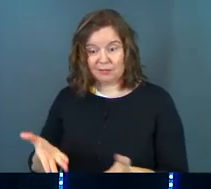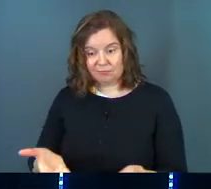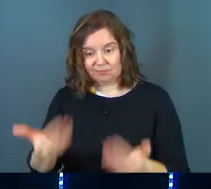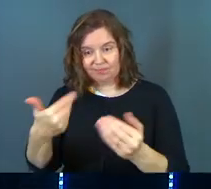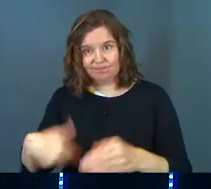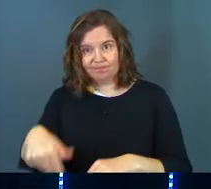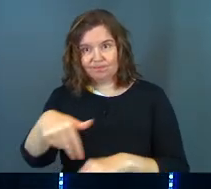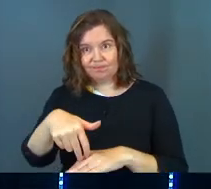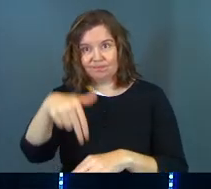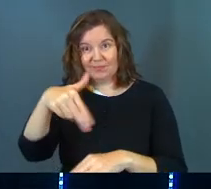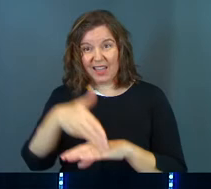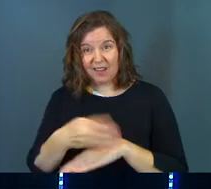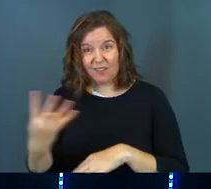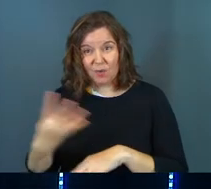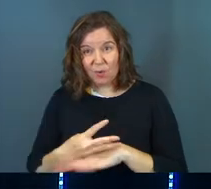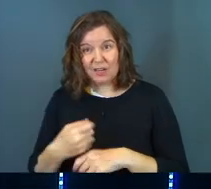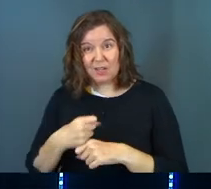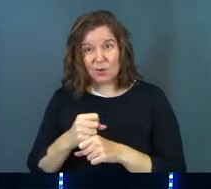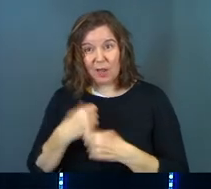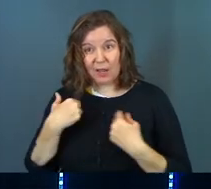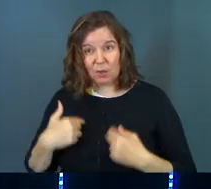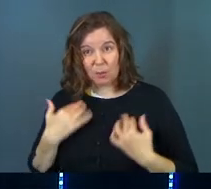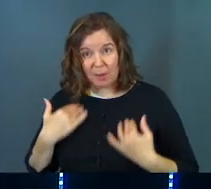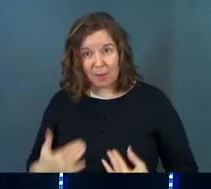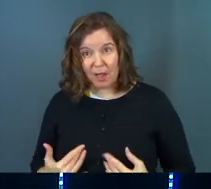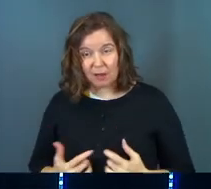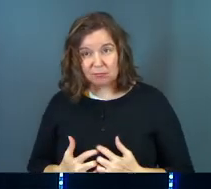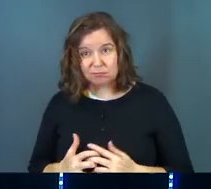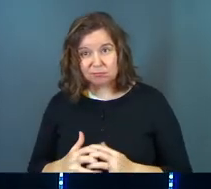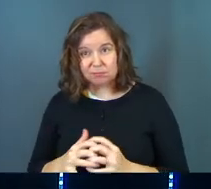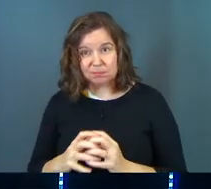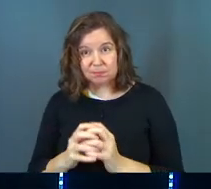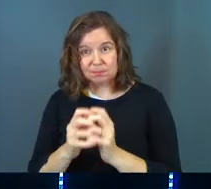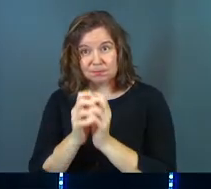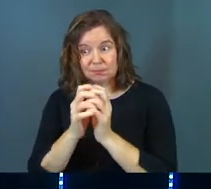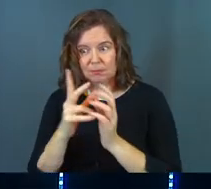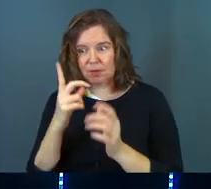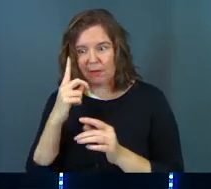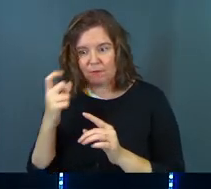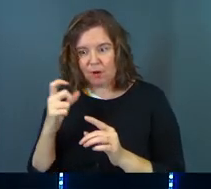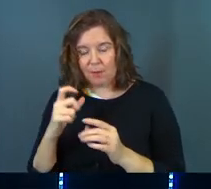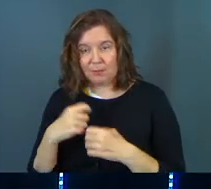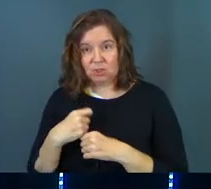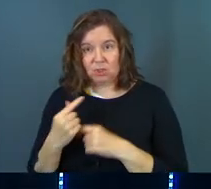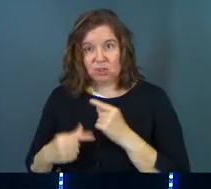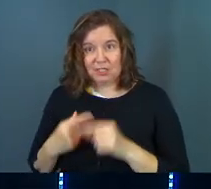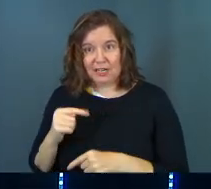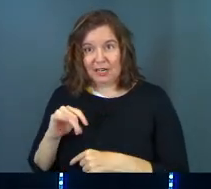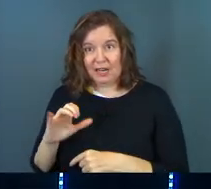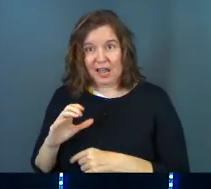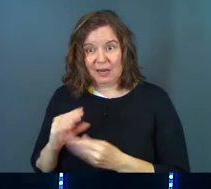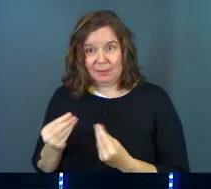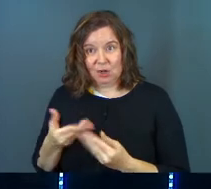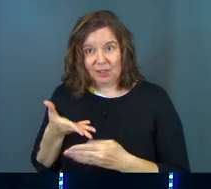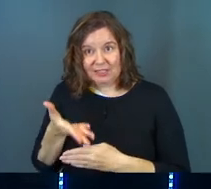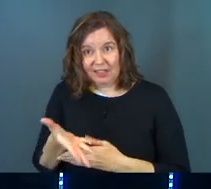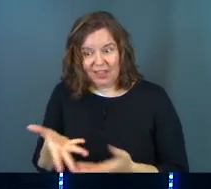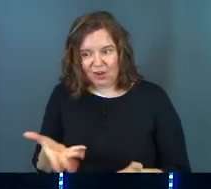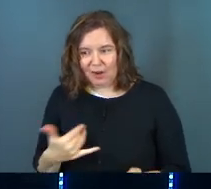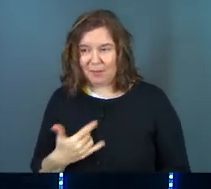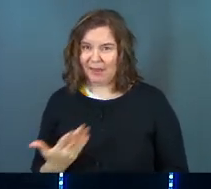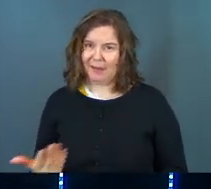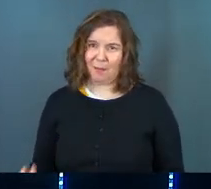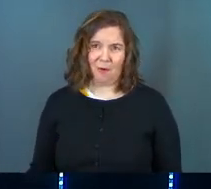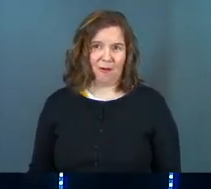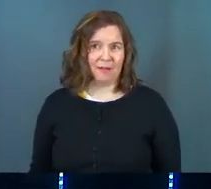the dead after 4 days. He recreates a human body from the genetic material that's still there. I